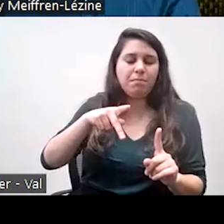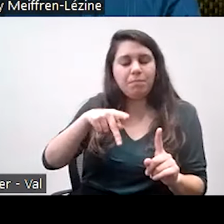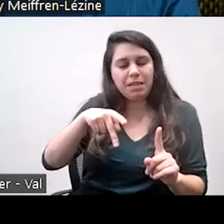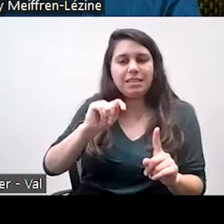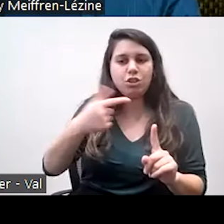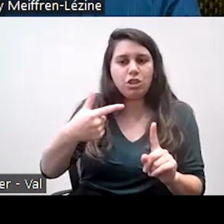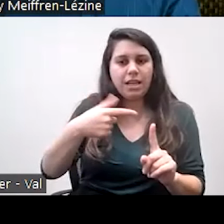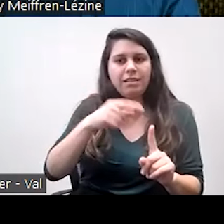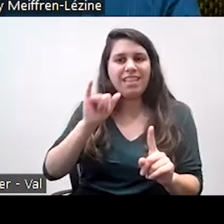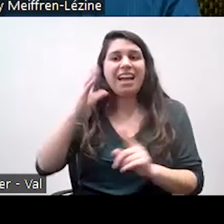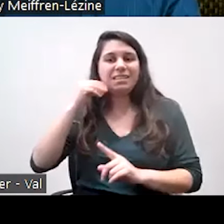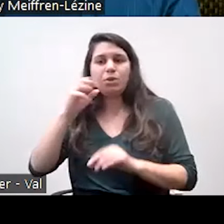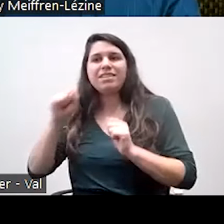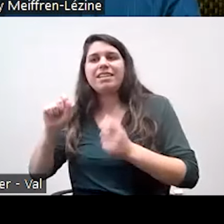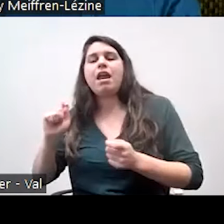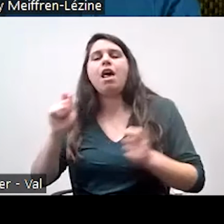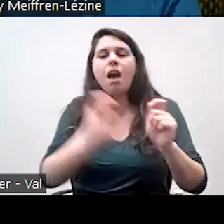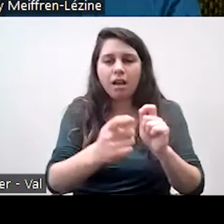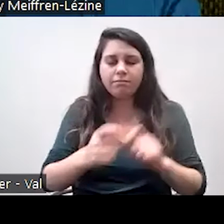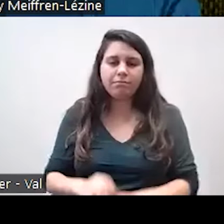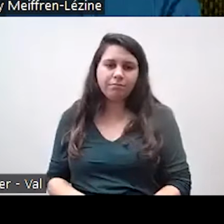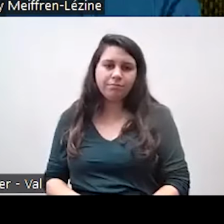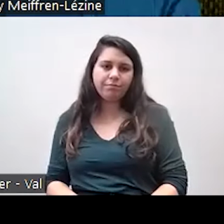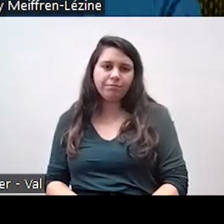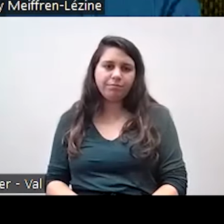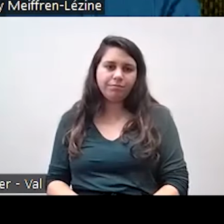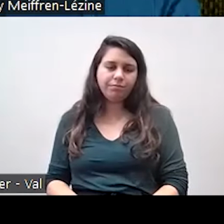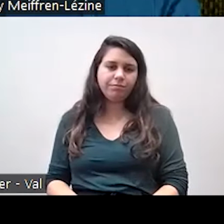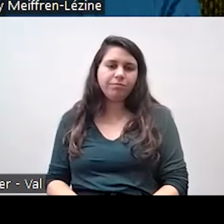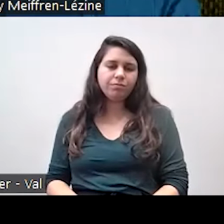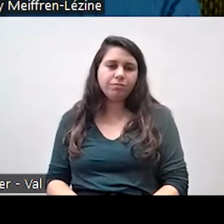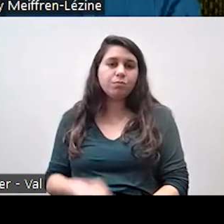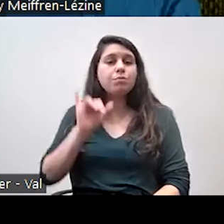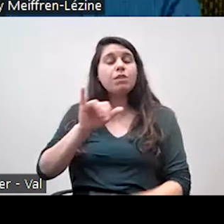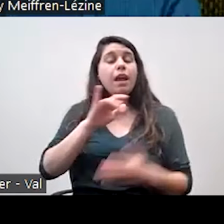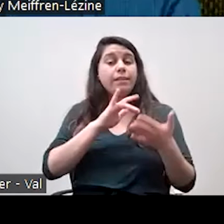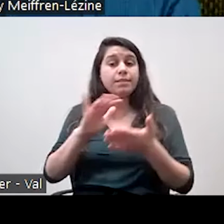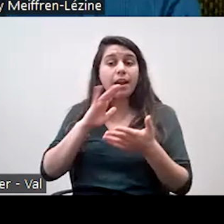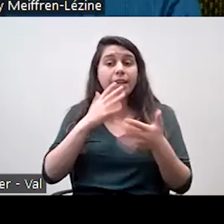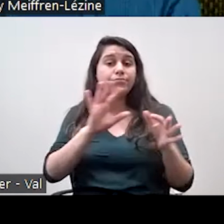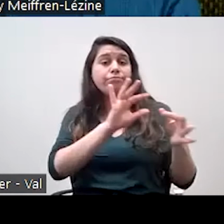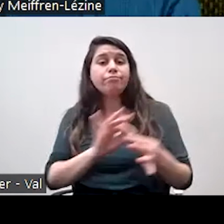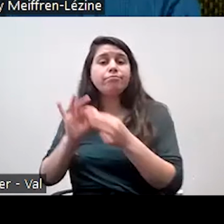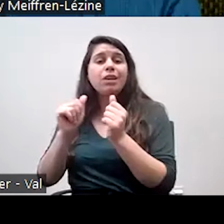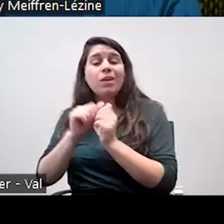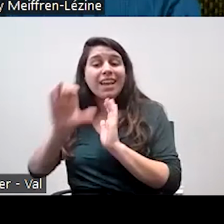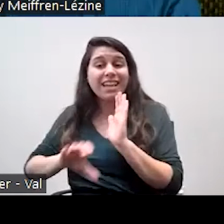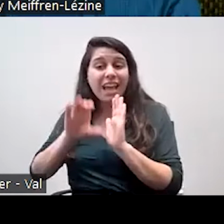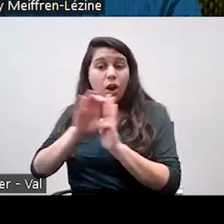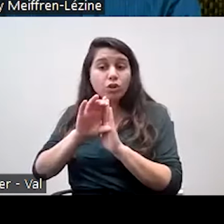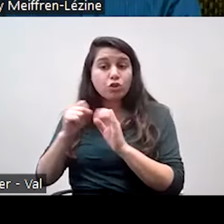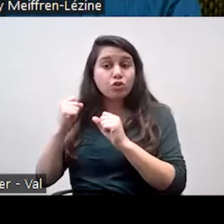that experience. They have connected this to character strengths. Once